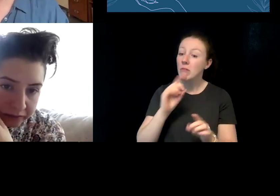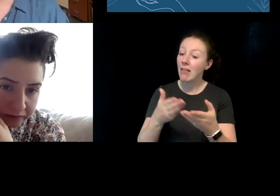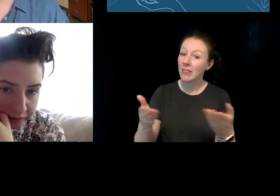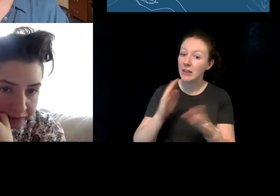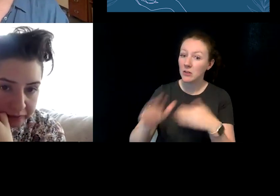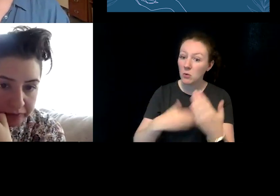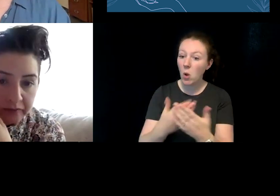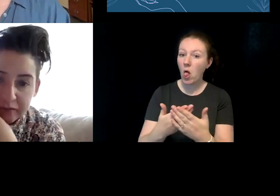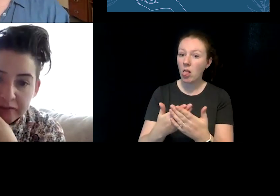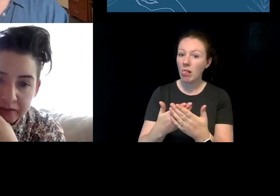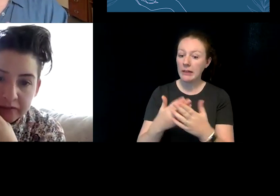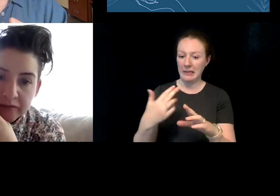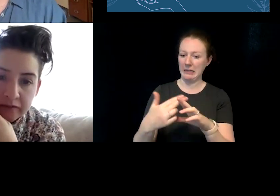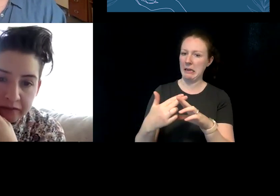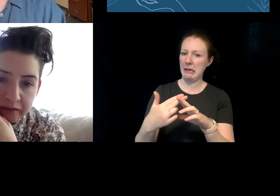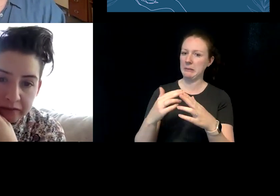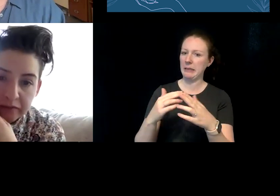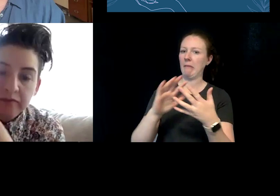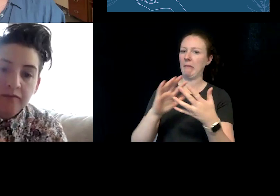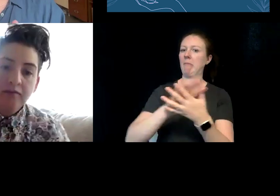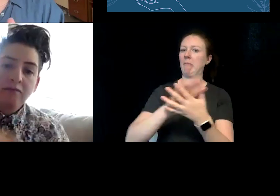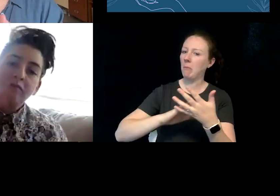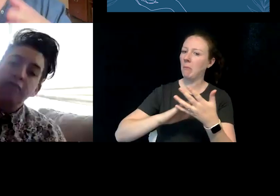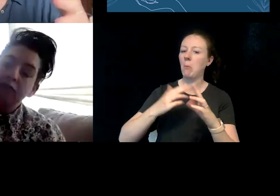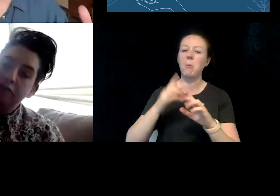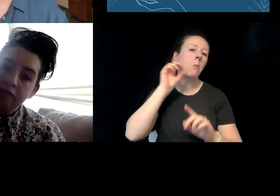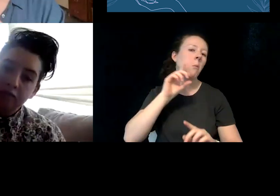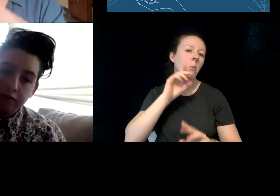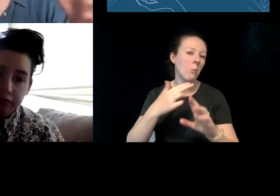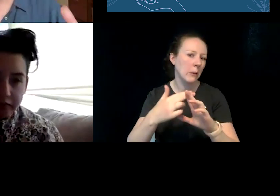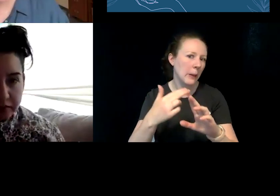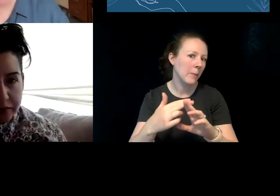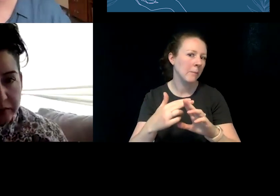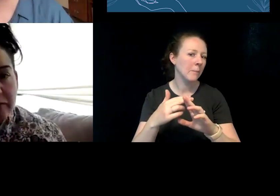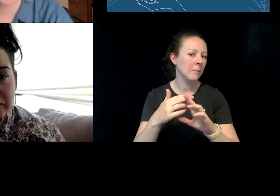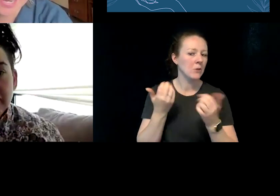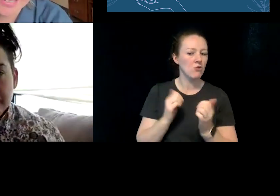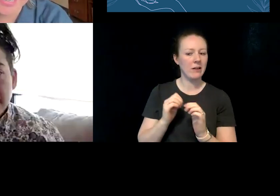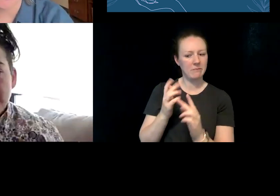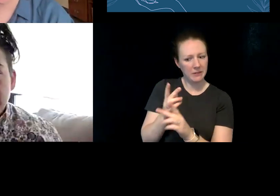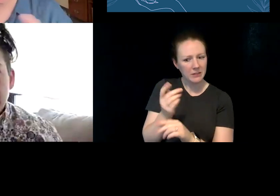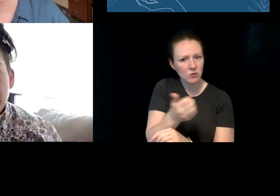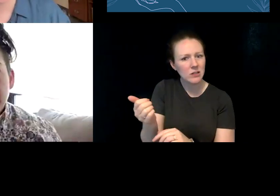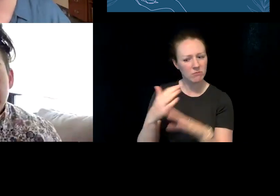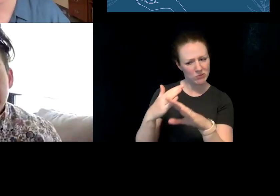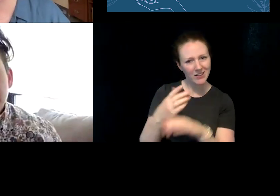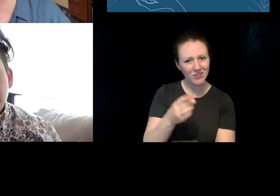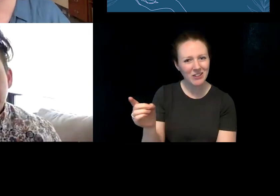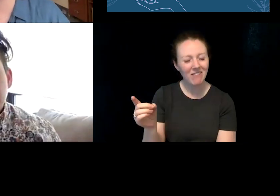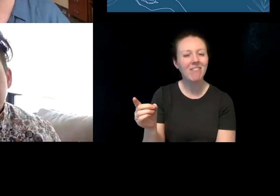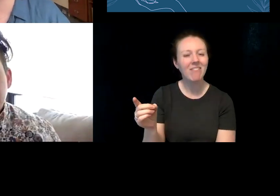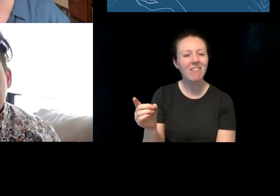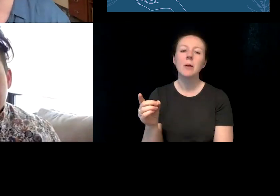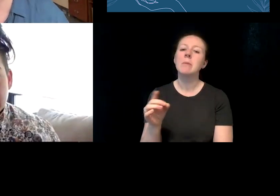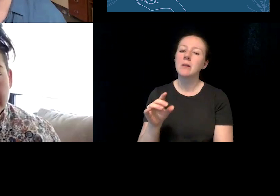take care of yourselves, but it also created additional layers of understanding and context sharing and